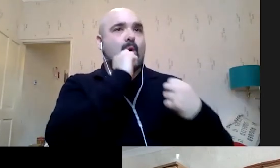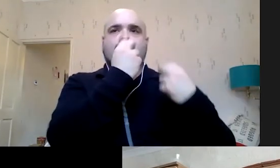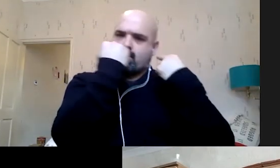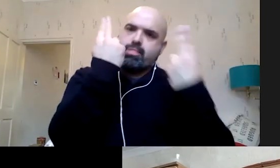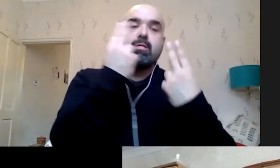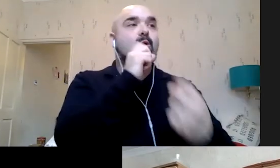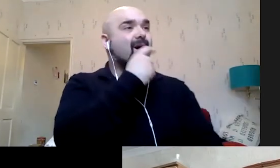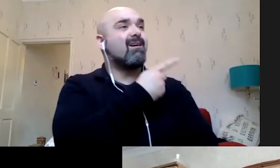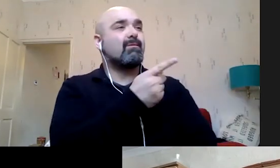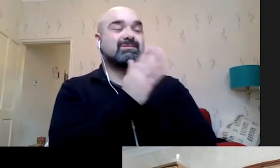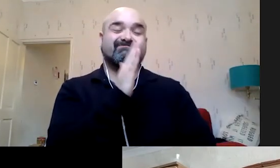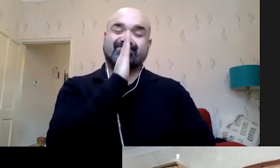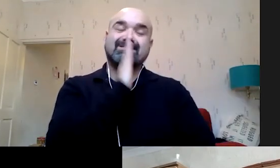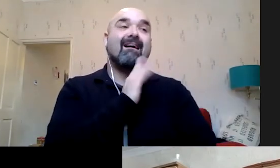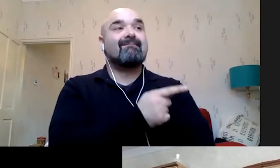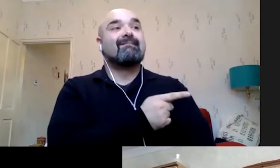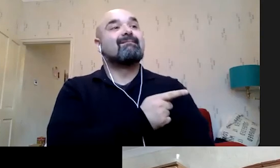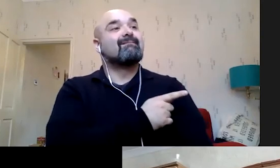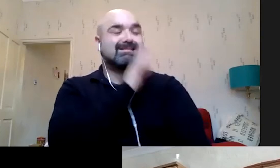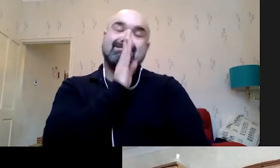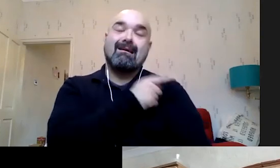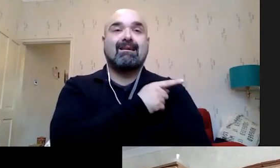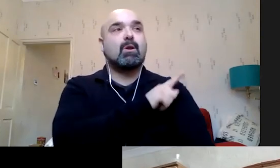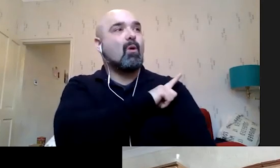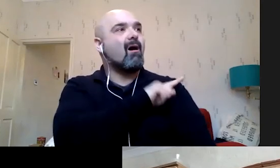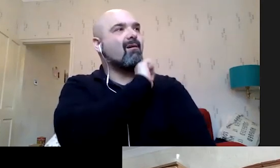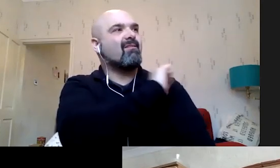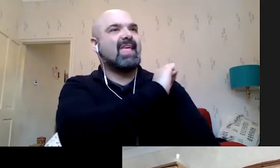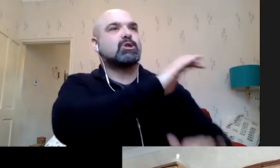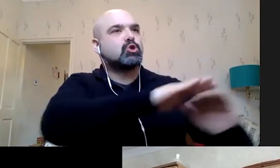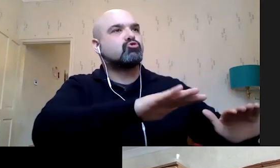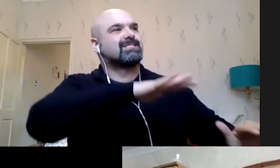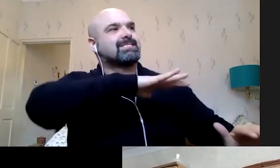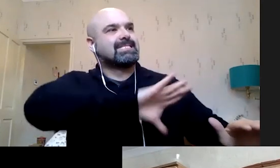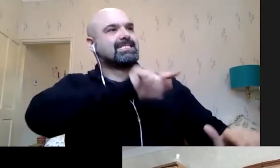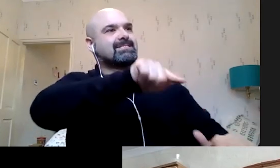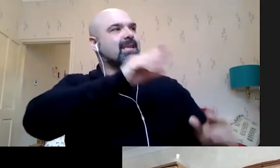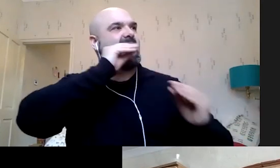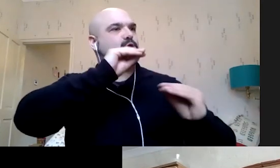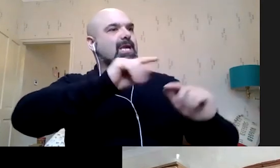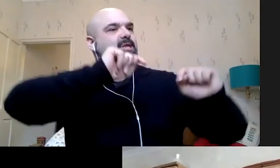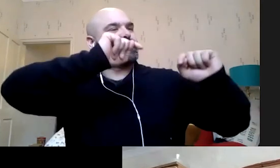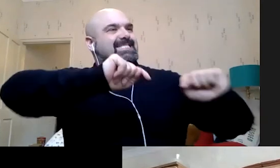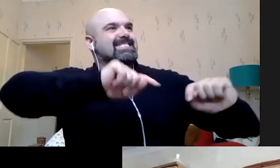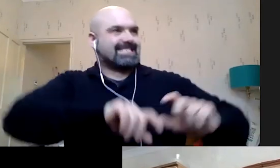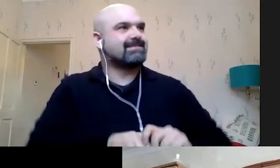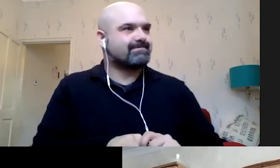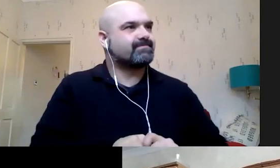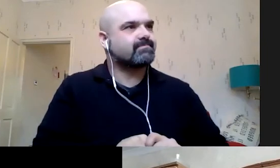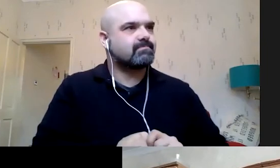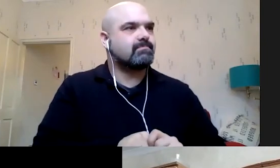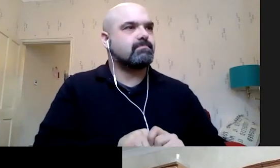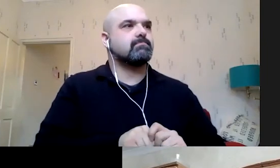which is very, very sad, because, you know, their children, perhaps more than any, would benefit from, you know, having the full